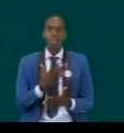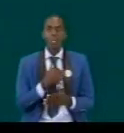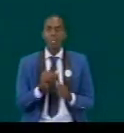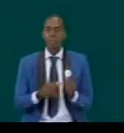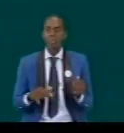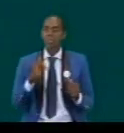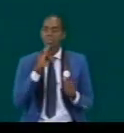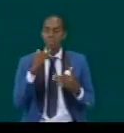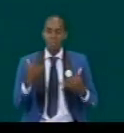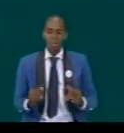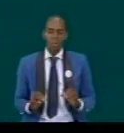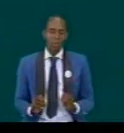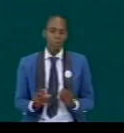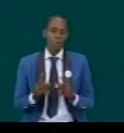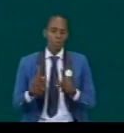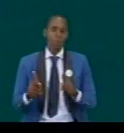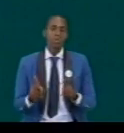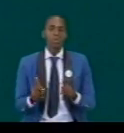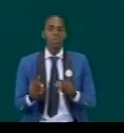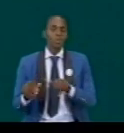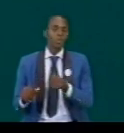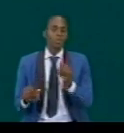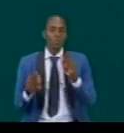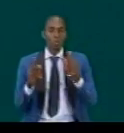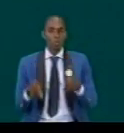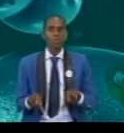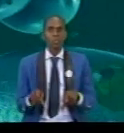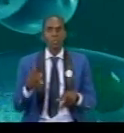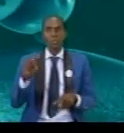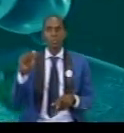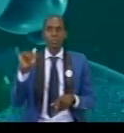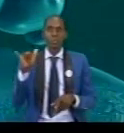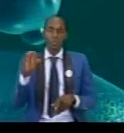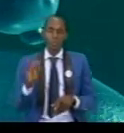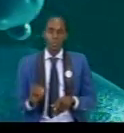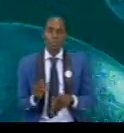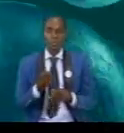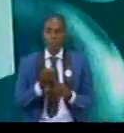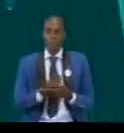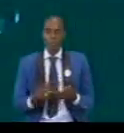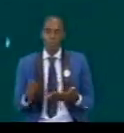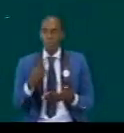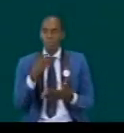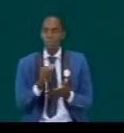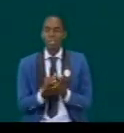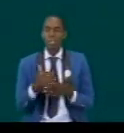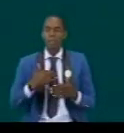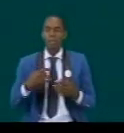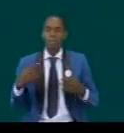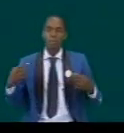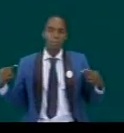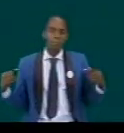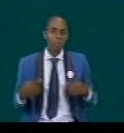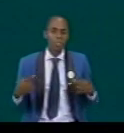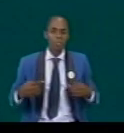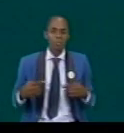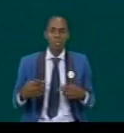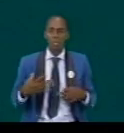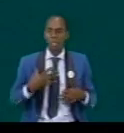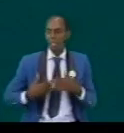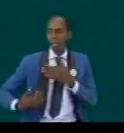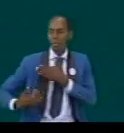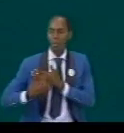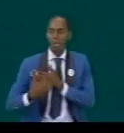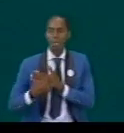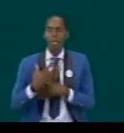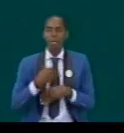normalized. Shofela Timitayo Tosi wrote, had a painful strain and back spine, and after